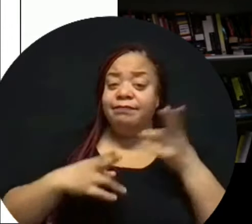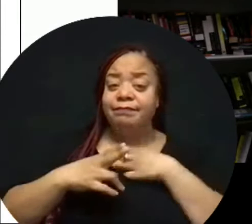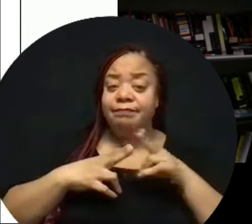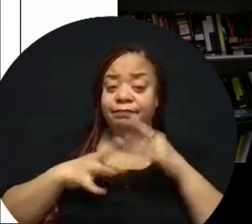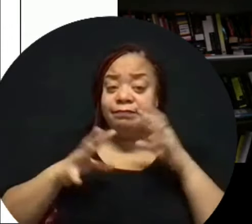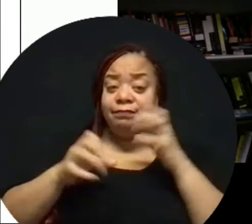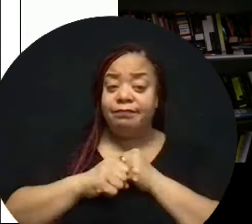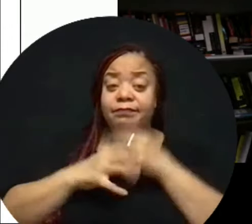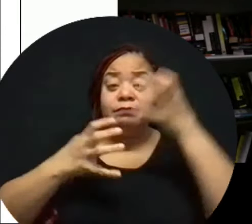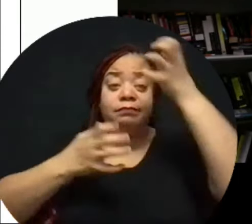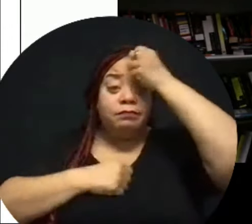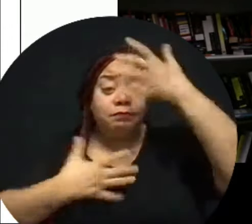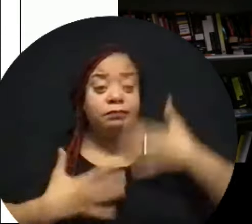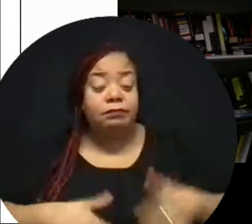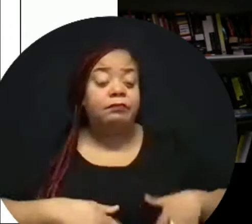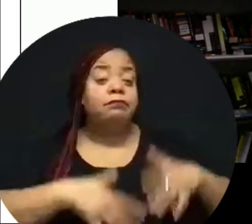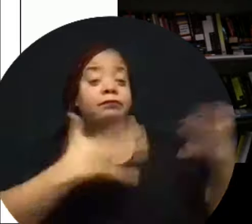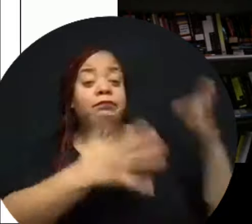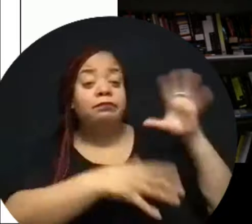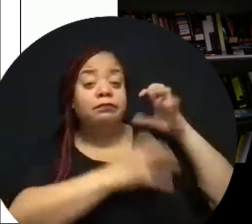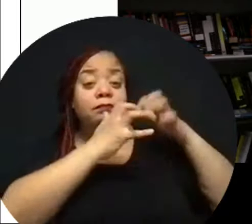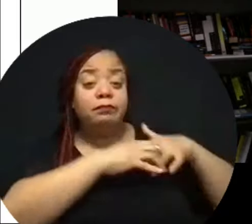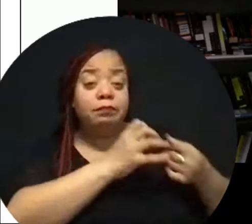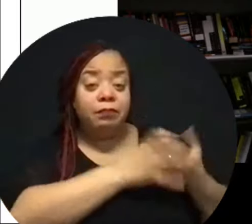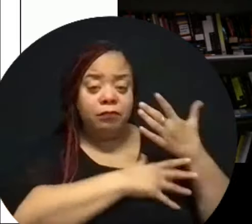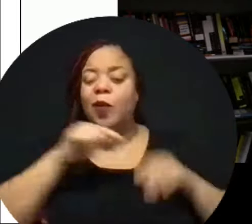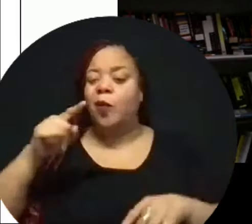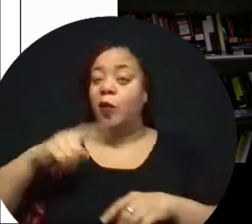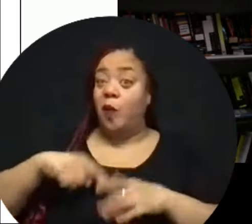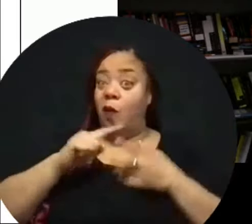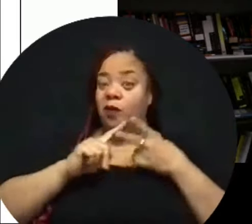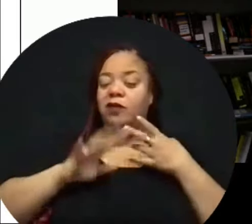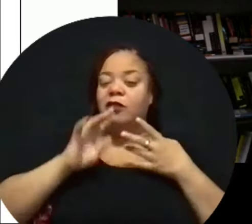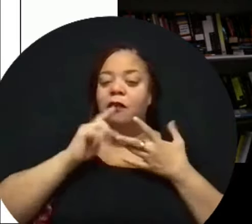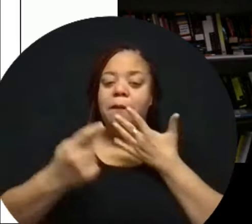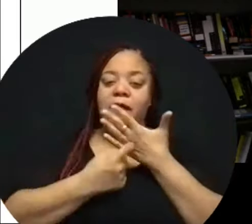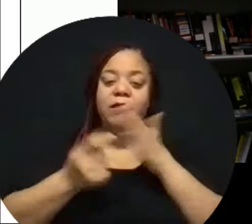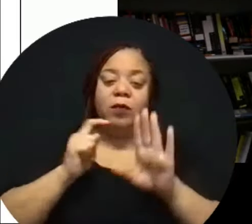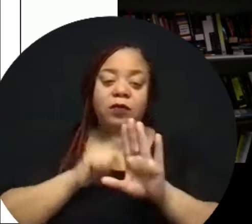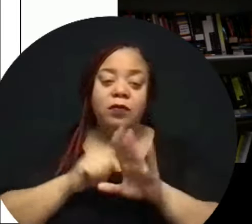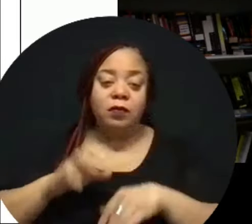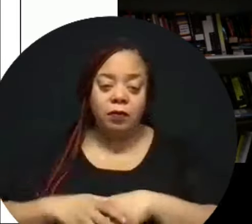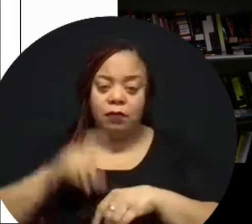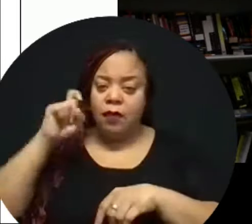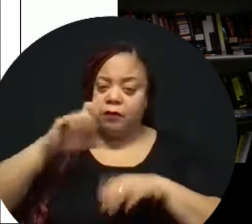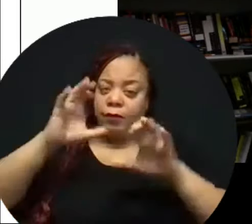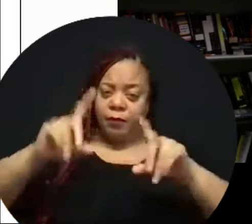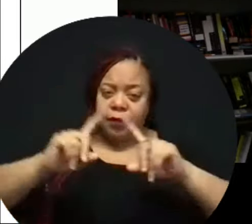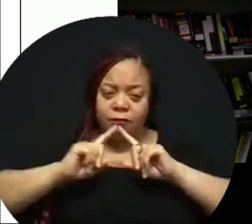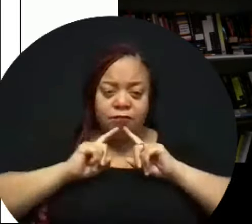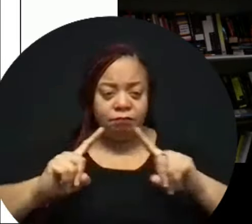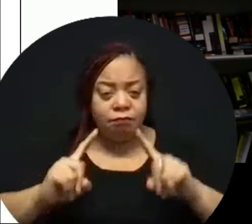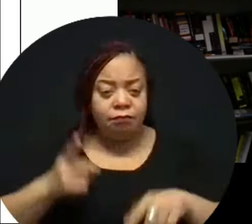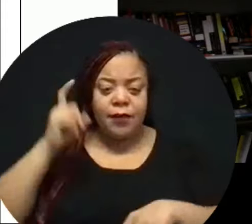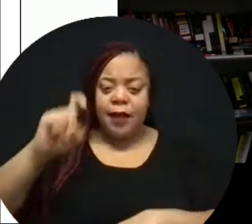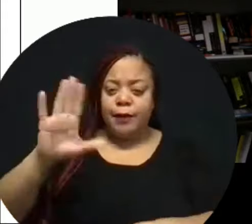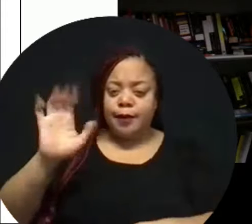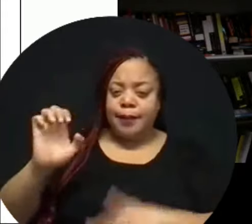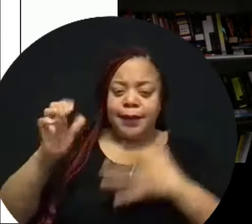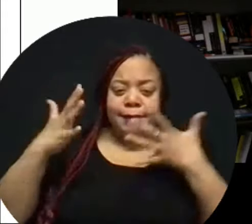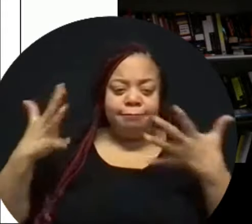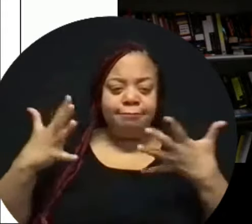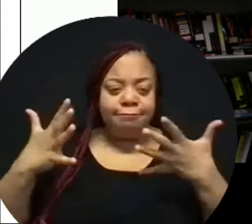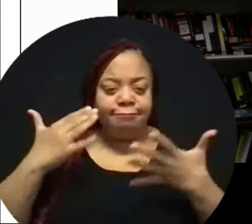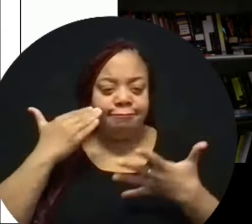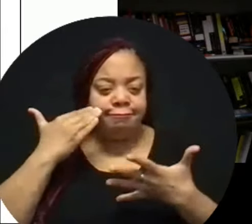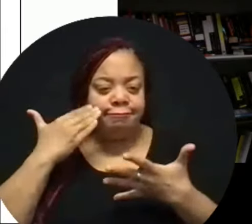mean it just in a kind of airy sense, a commensality. I think that's how we come back together, how we rebuild